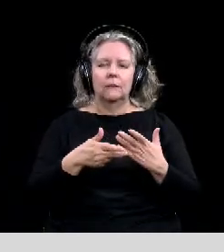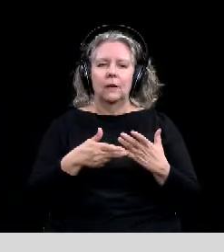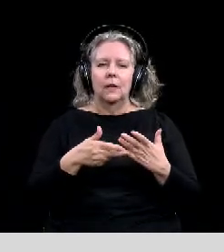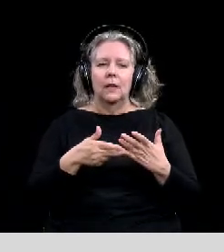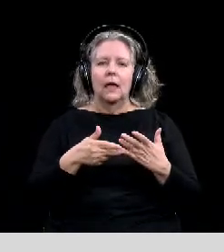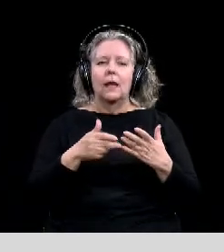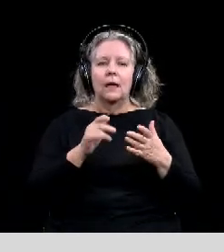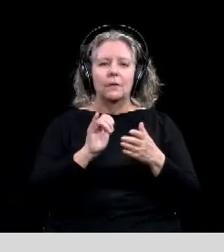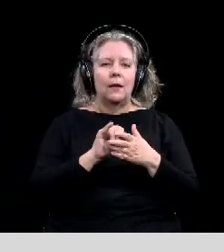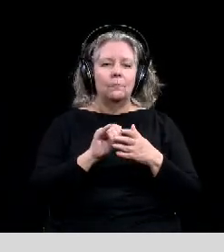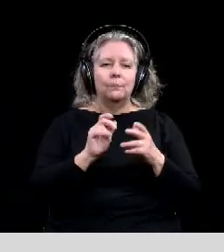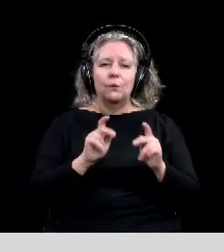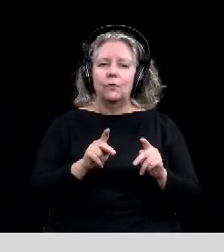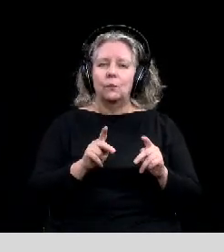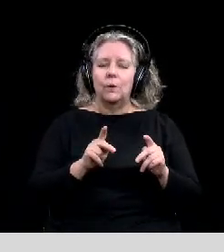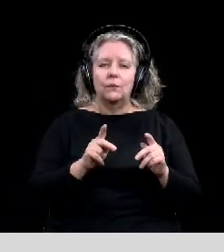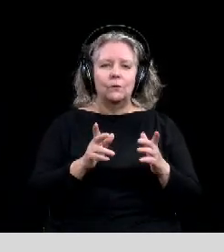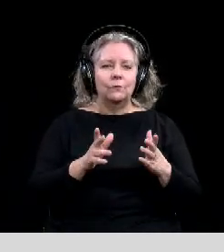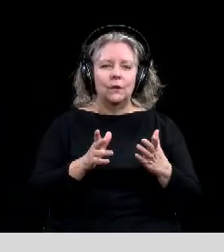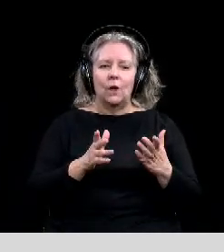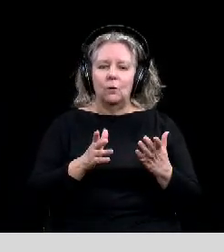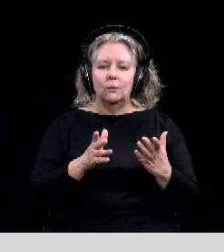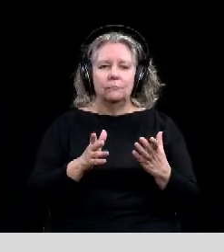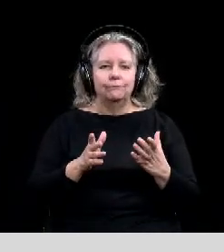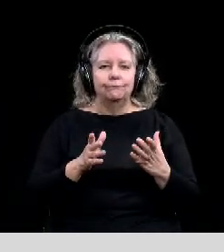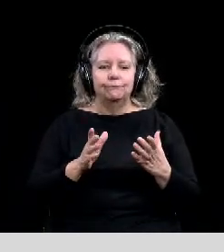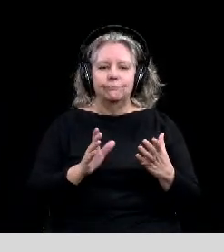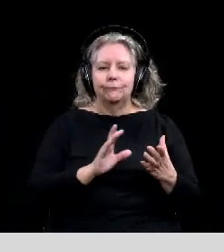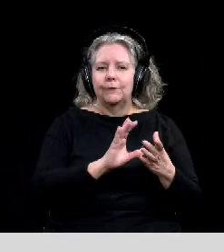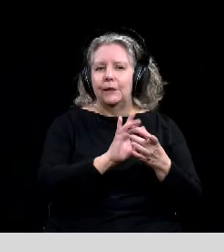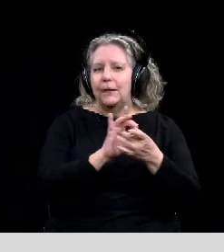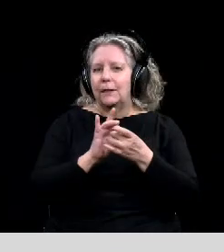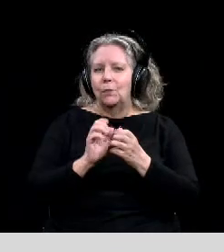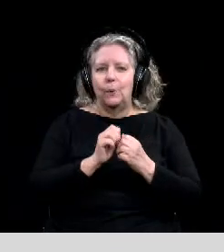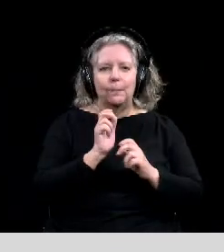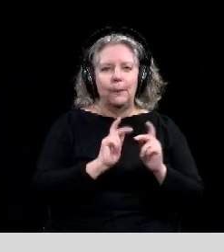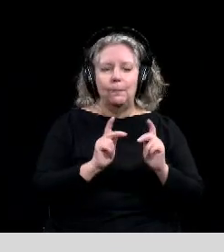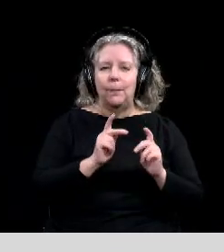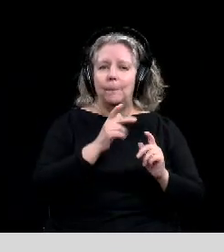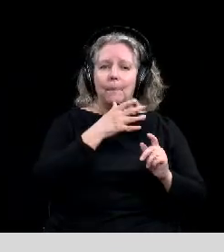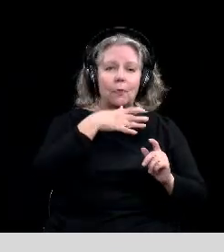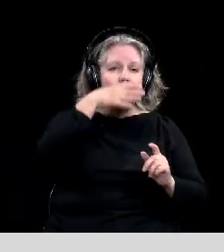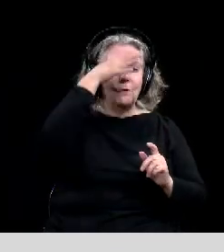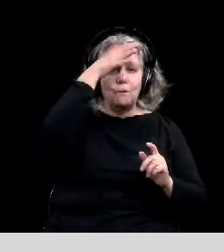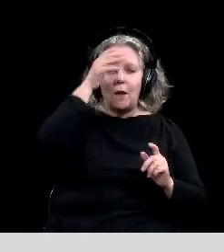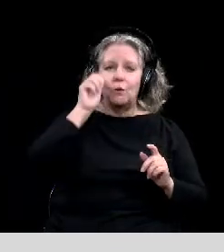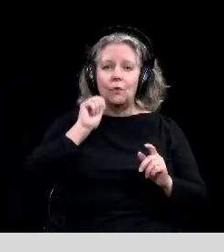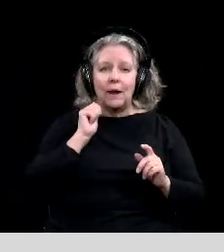an aunt, a brother, sister, or child.